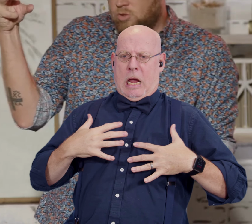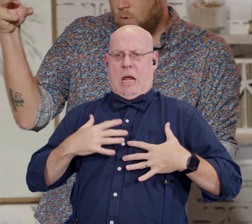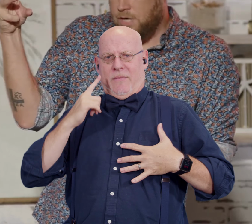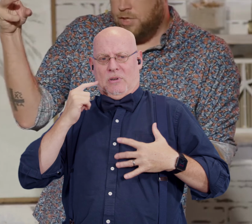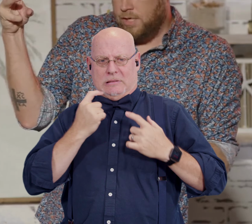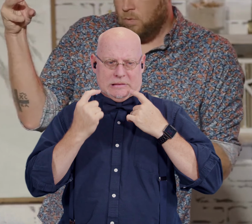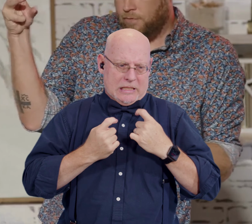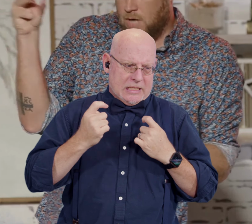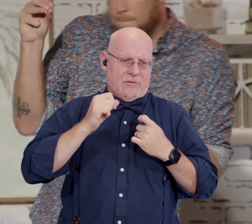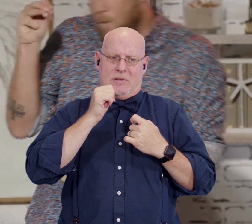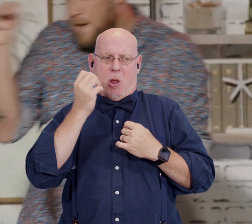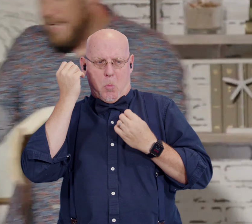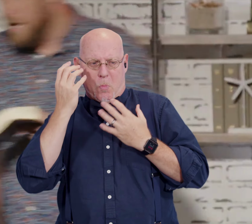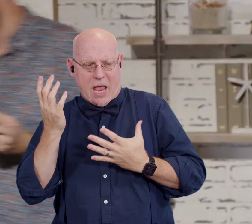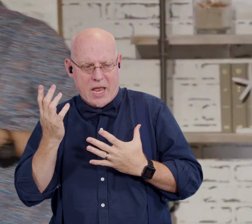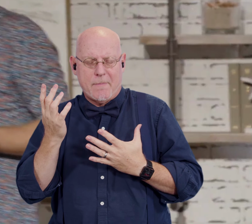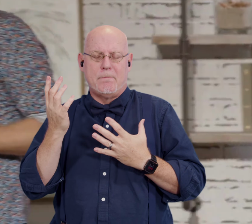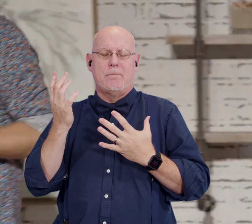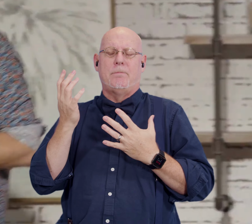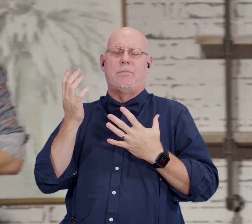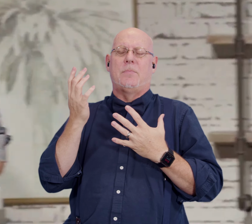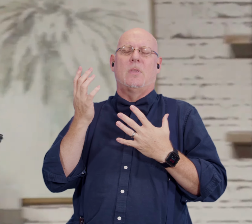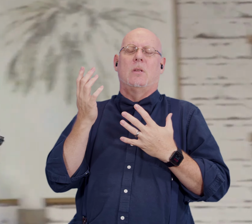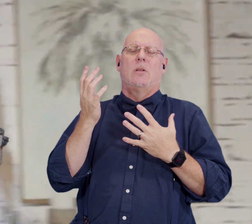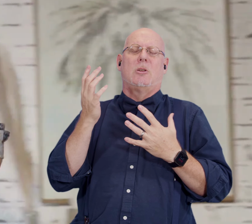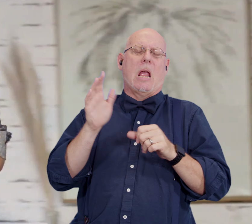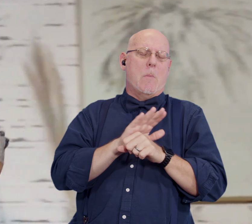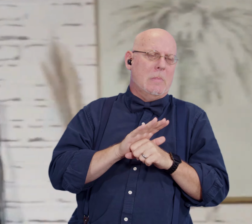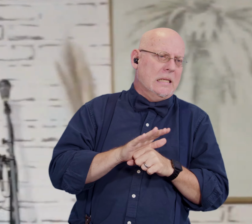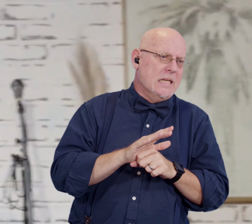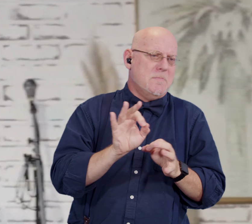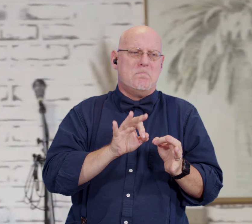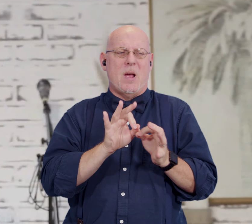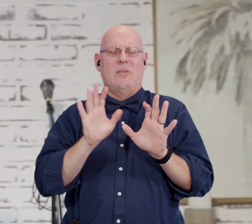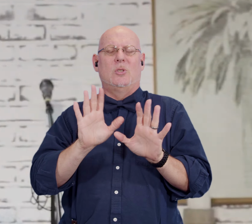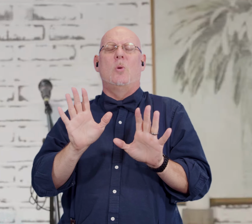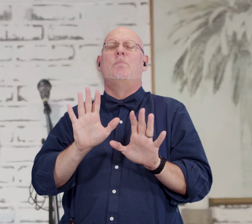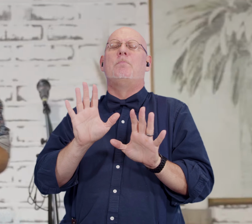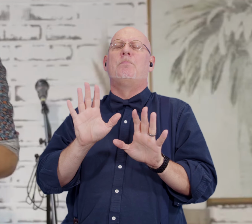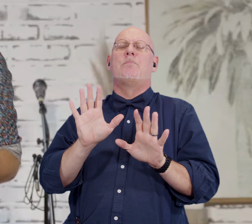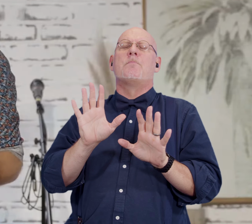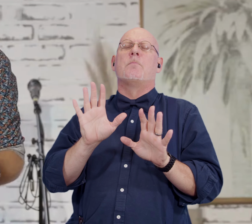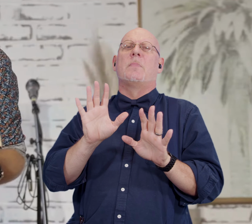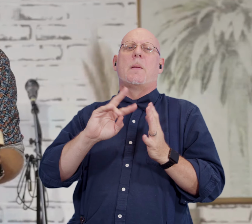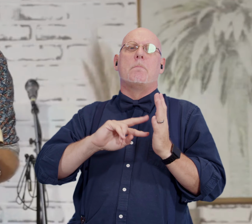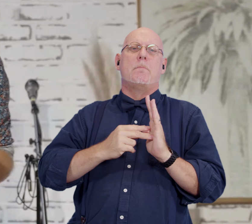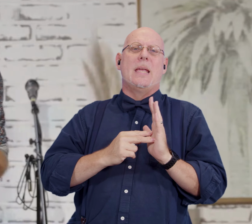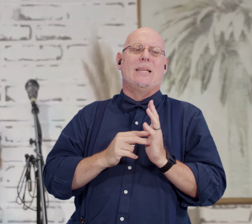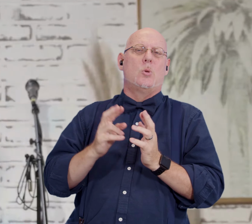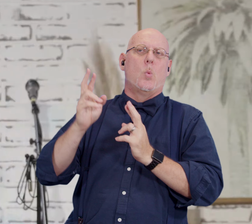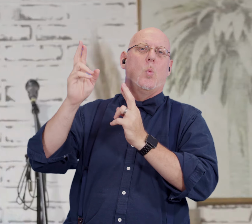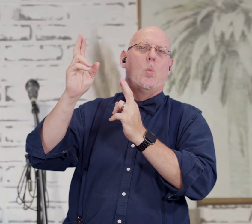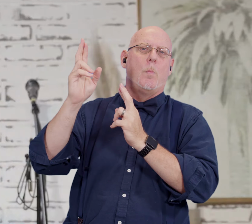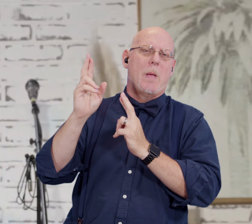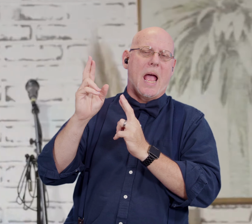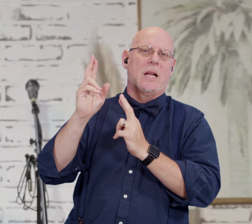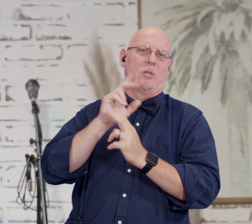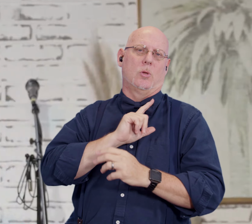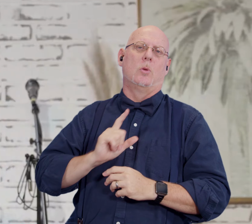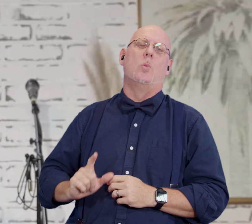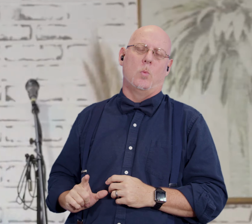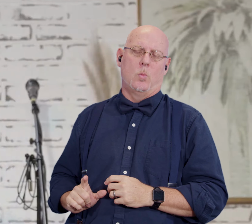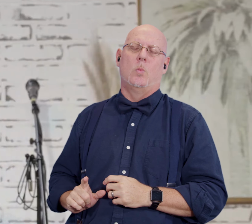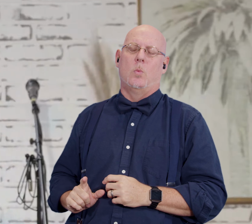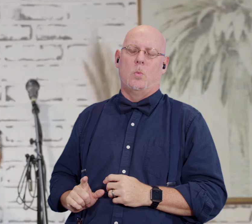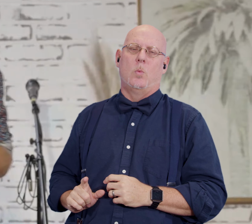your transgression or for not obeying him completely, but rather this is a respect of the